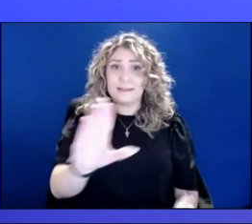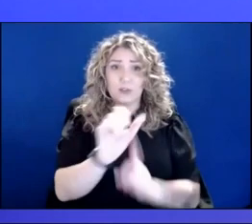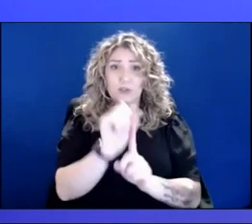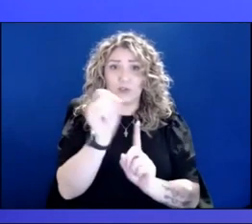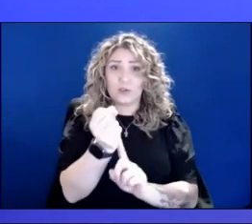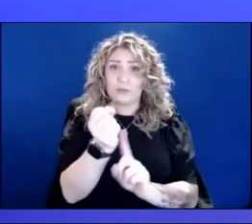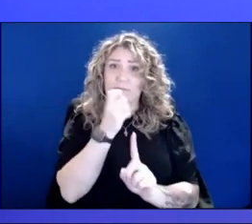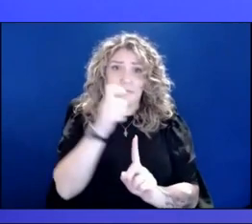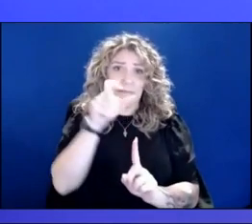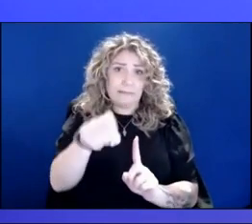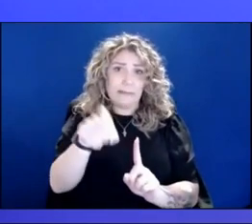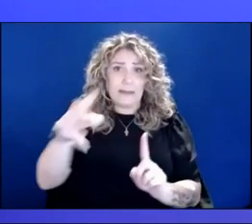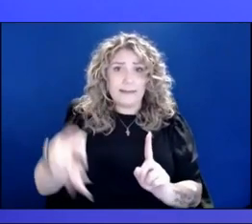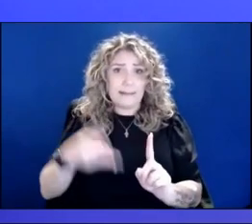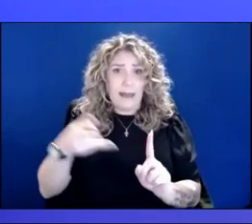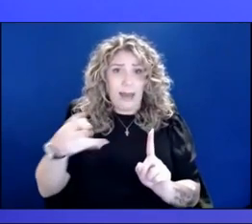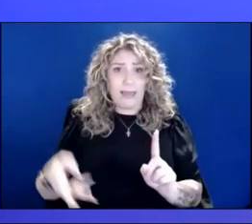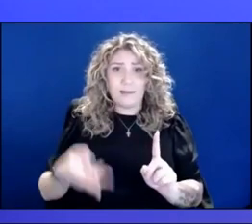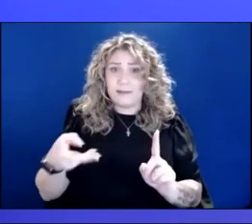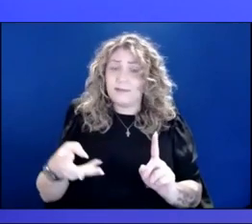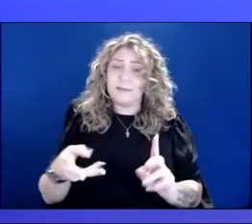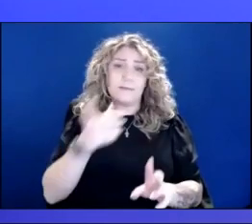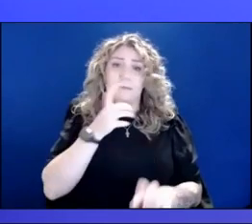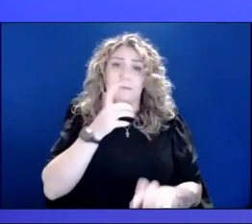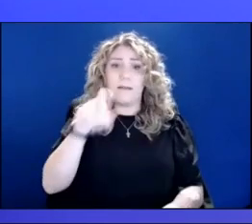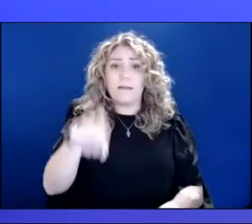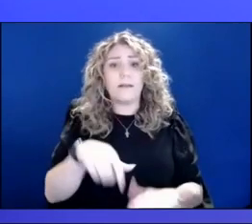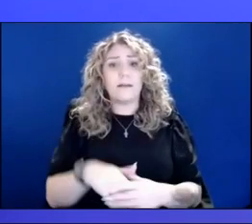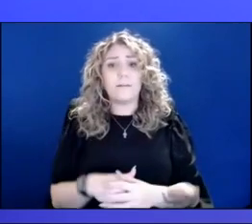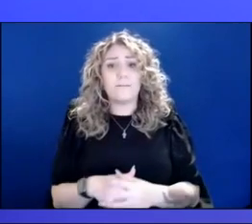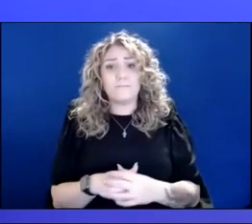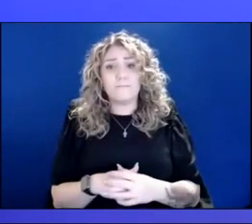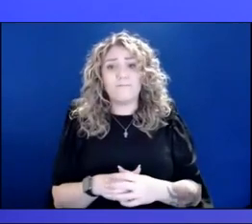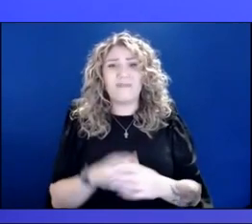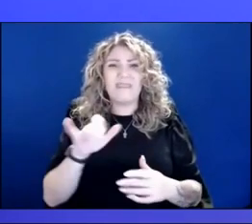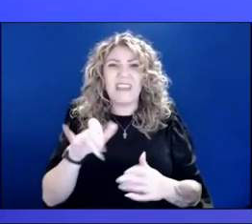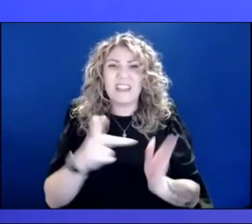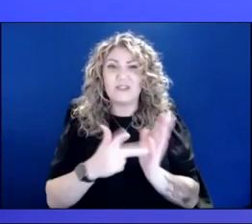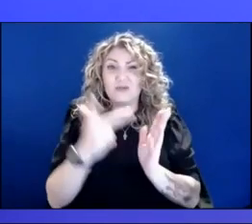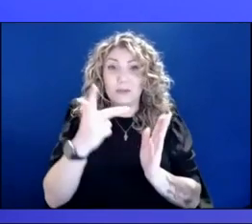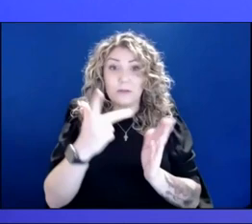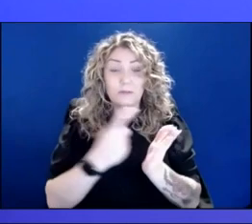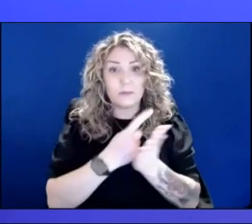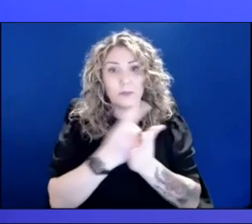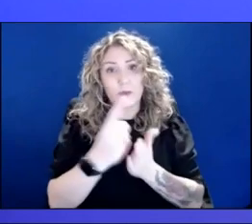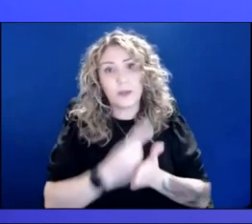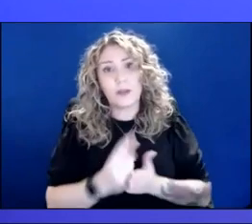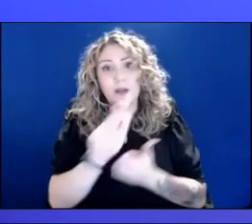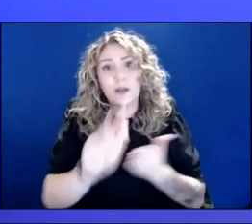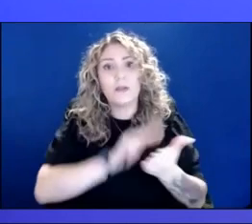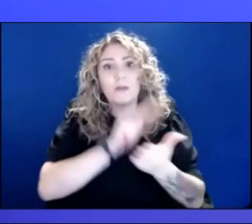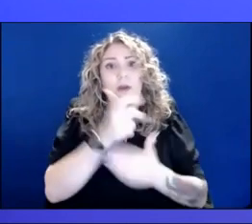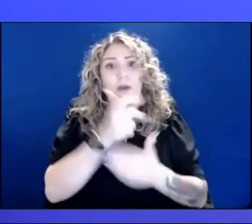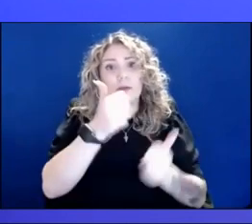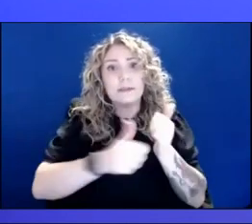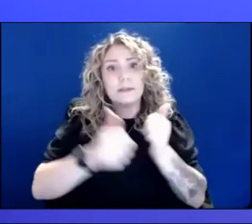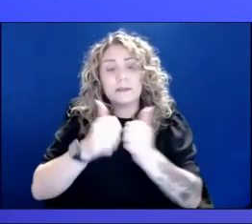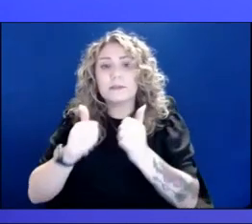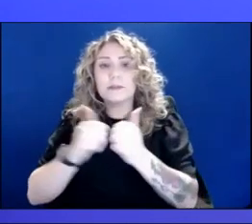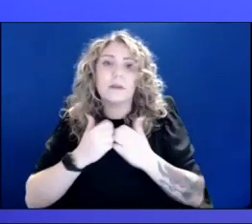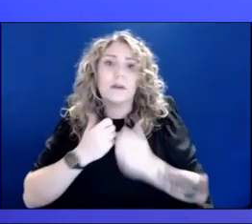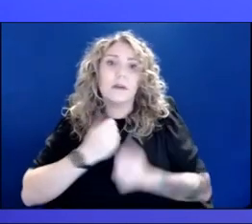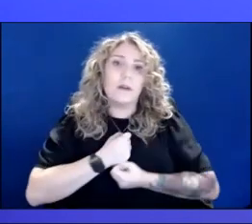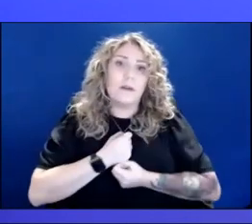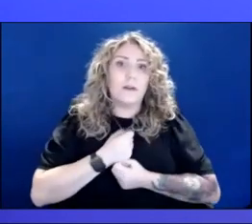dialysis, which dialysis is often 3 times a week, 3 hours at a time. It wears you out. It messes with